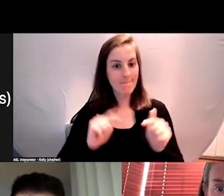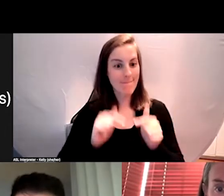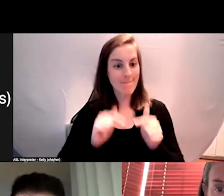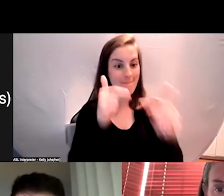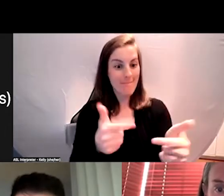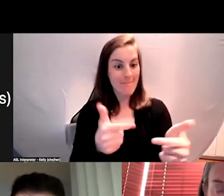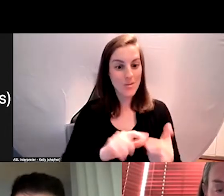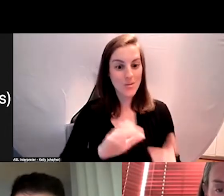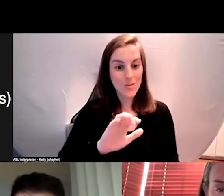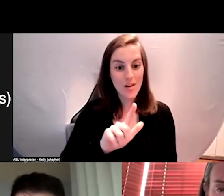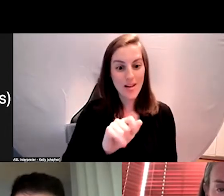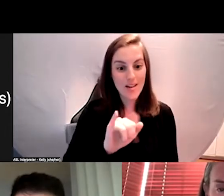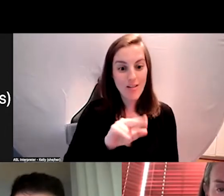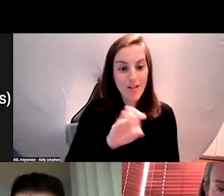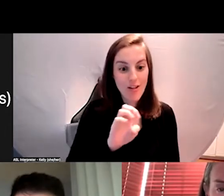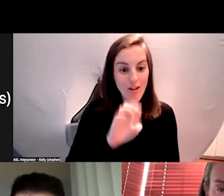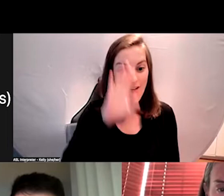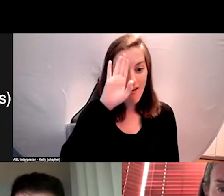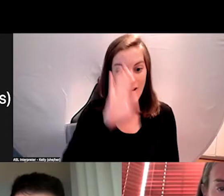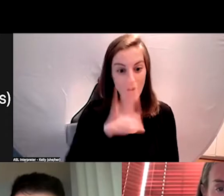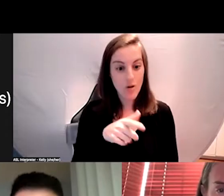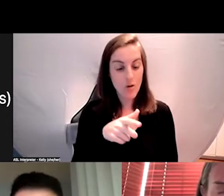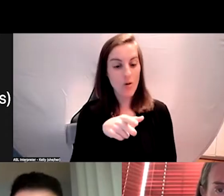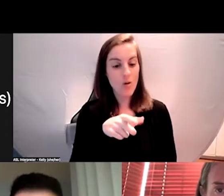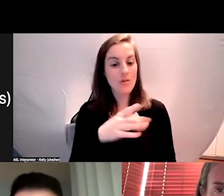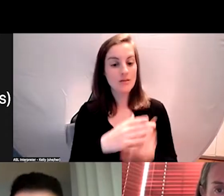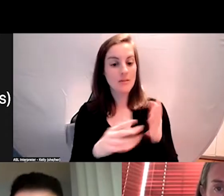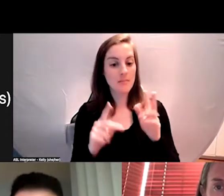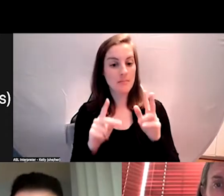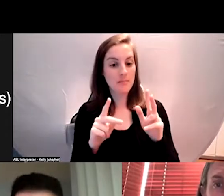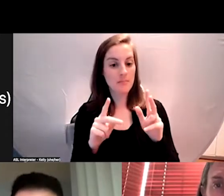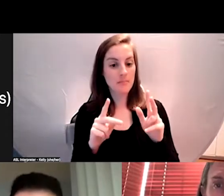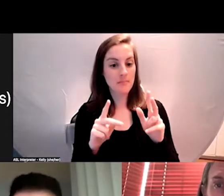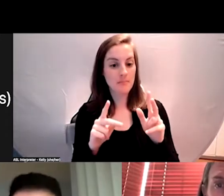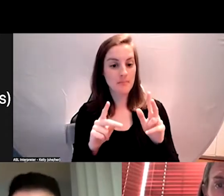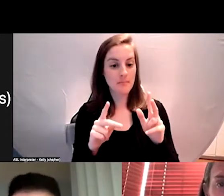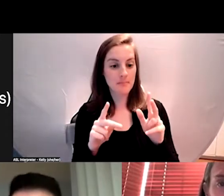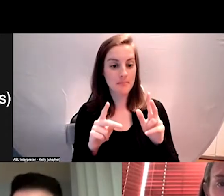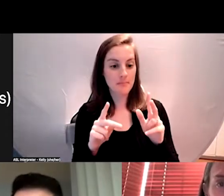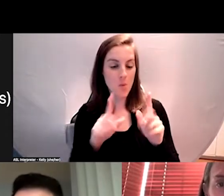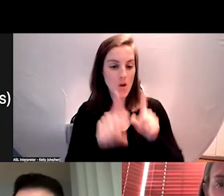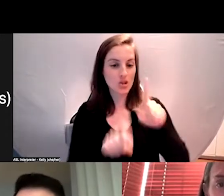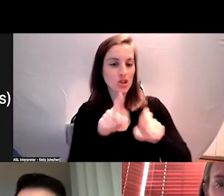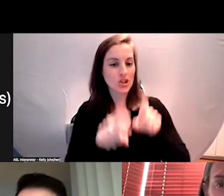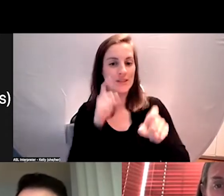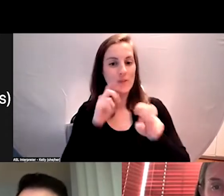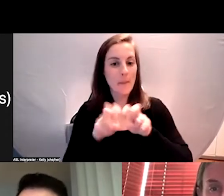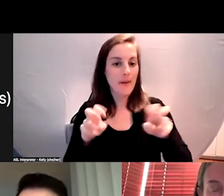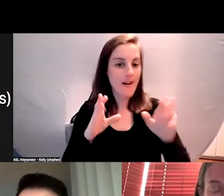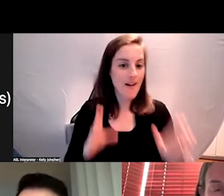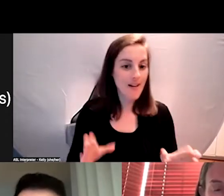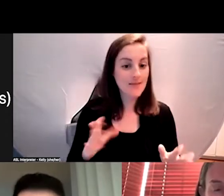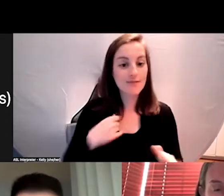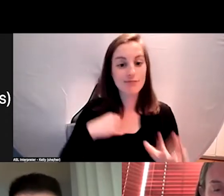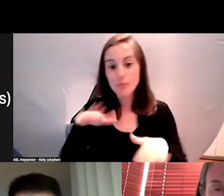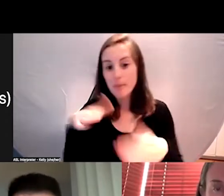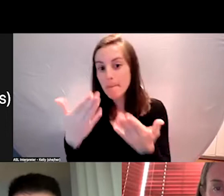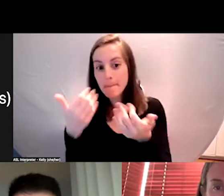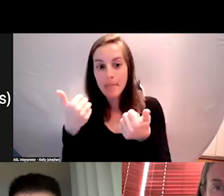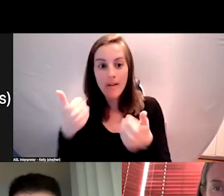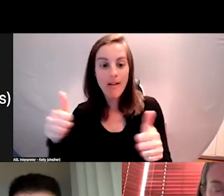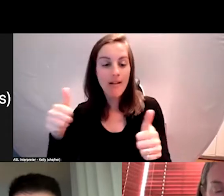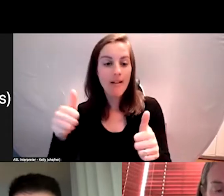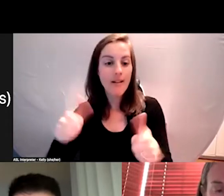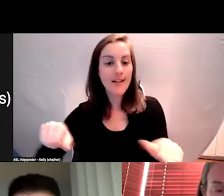know had some questions for our panelists, and to bring up any other discussion points that we think